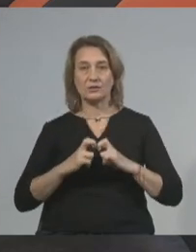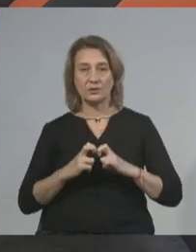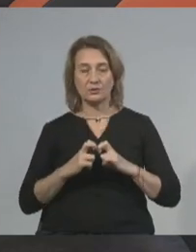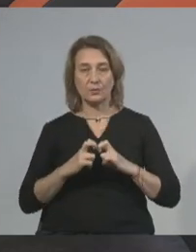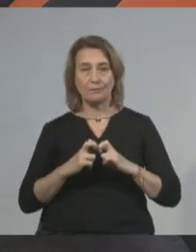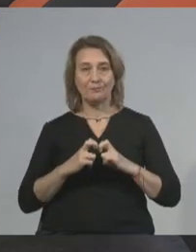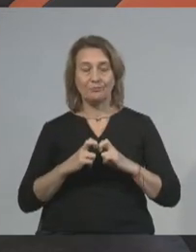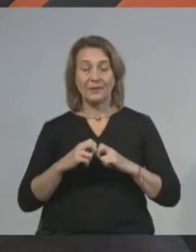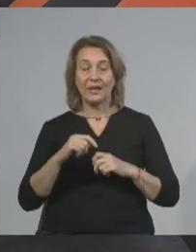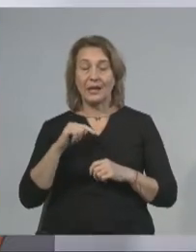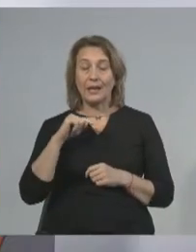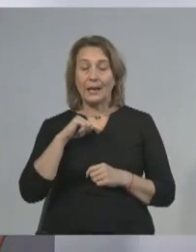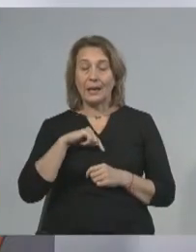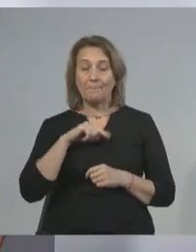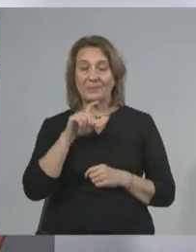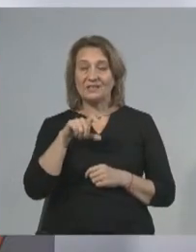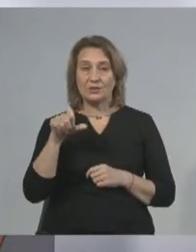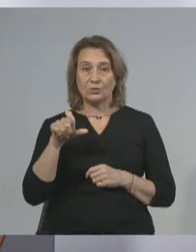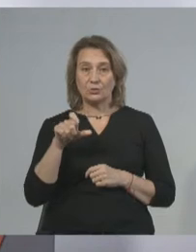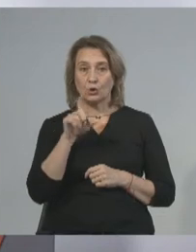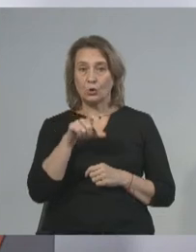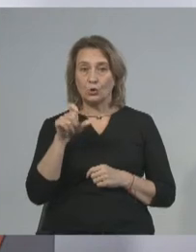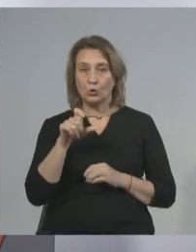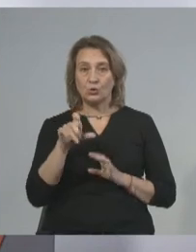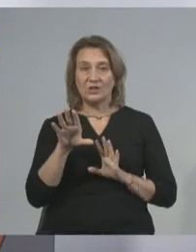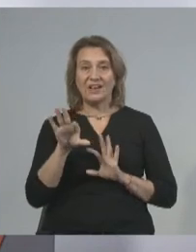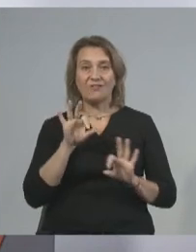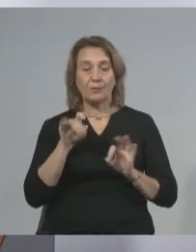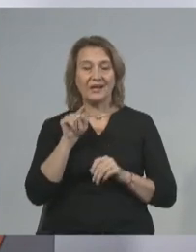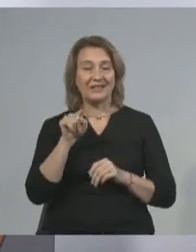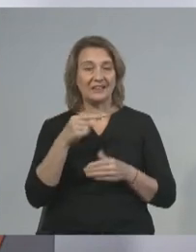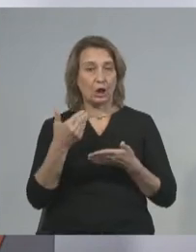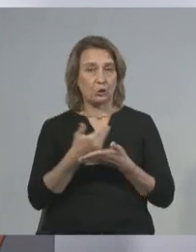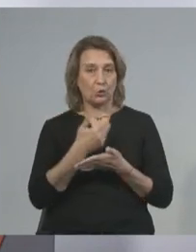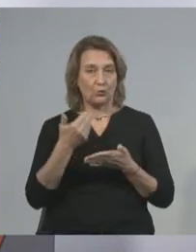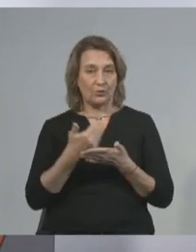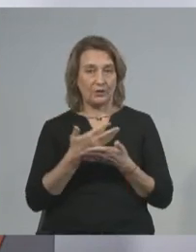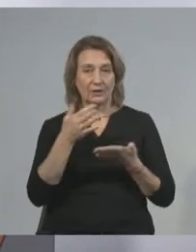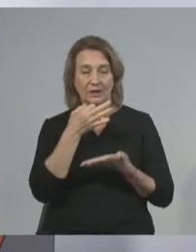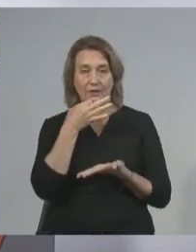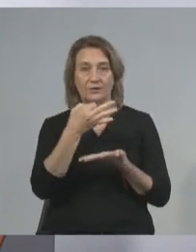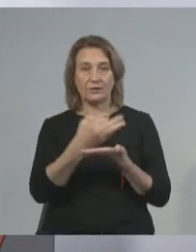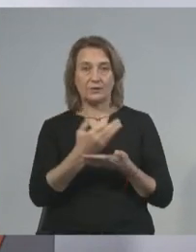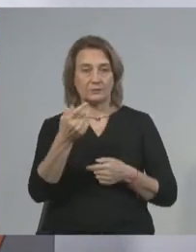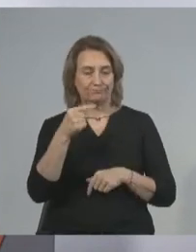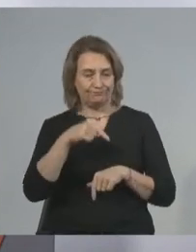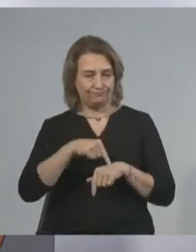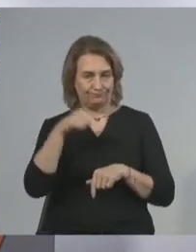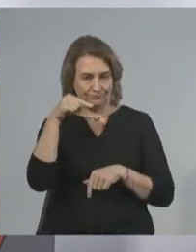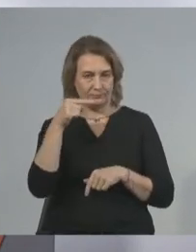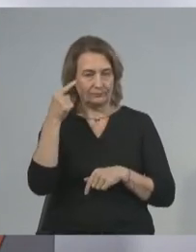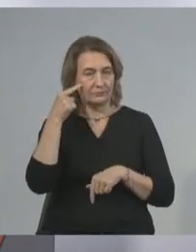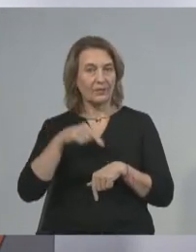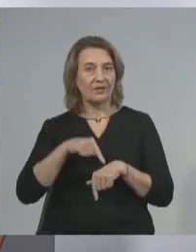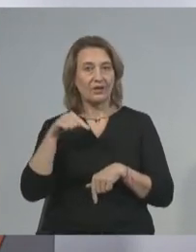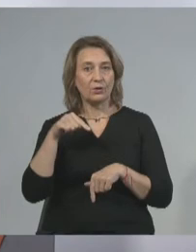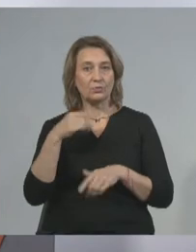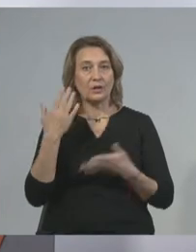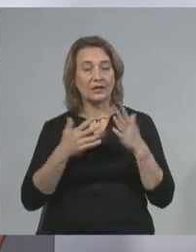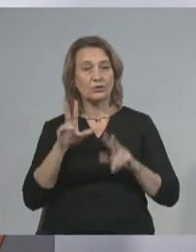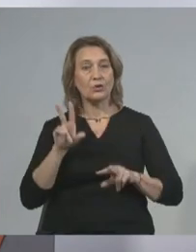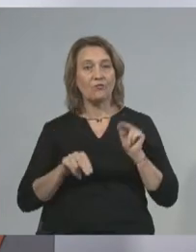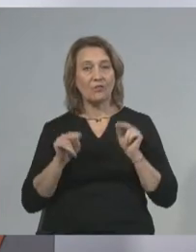about researchers research psychologists say that people are eager to choose those news which